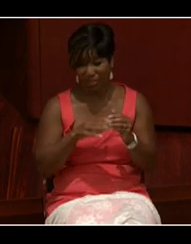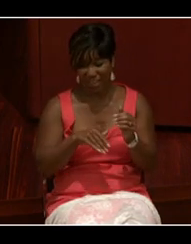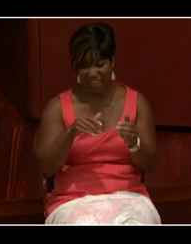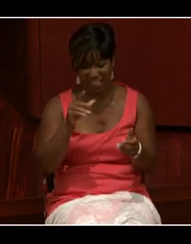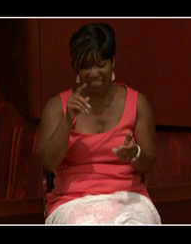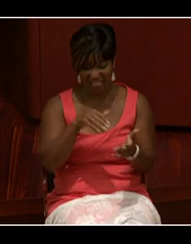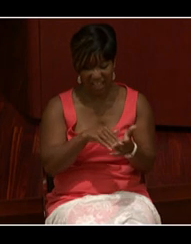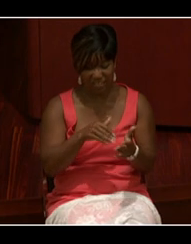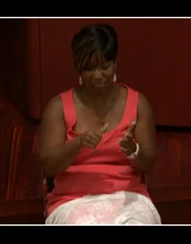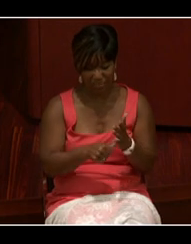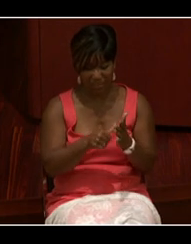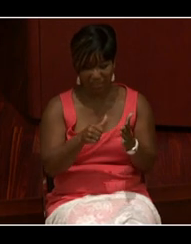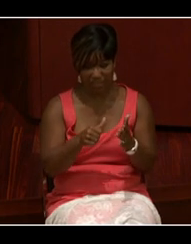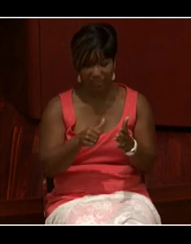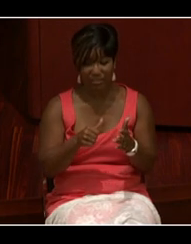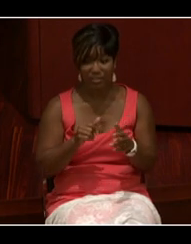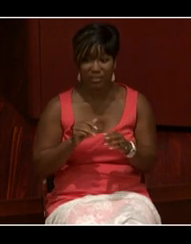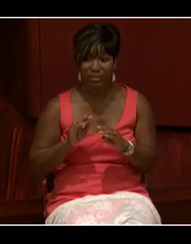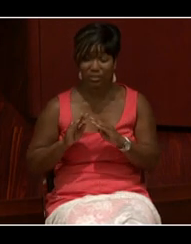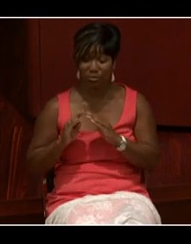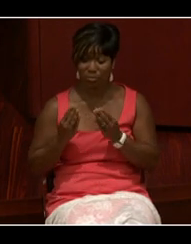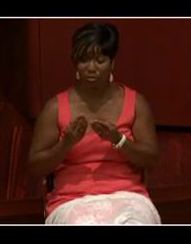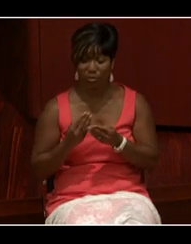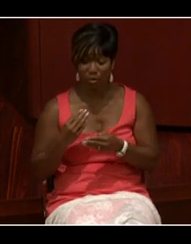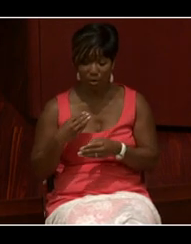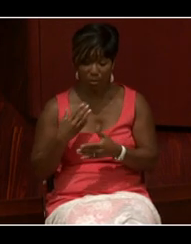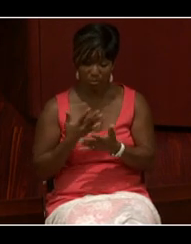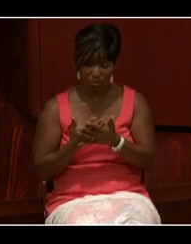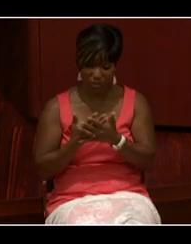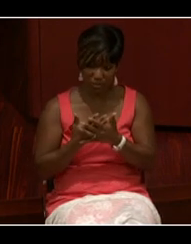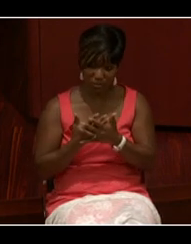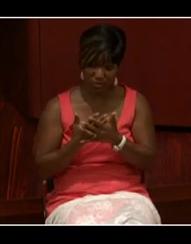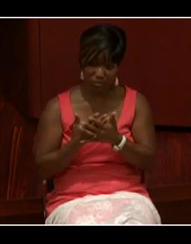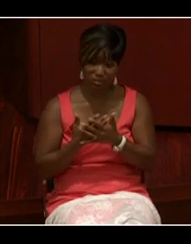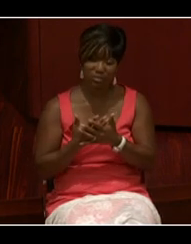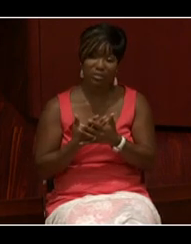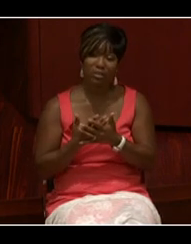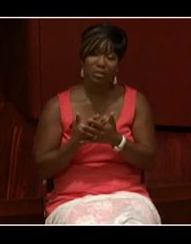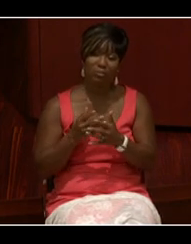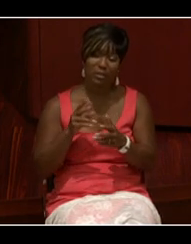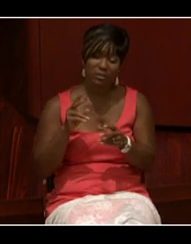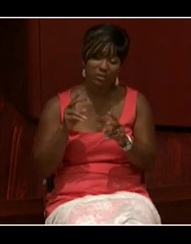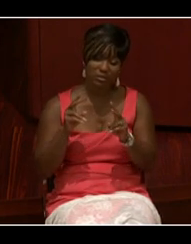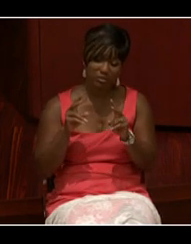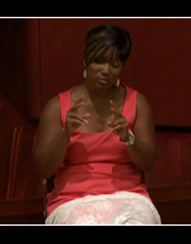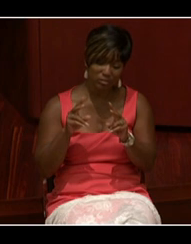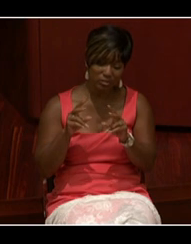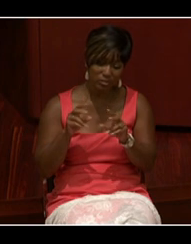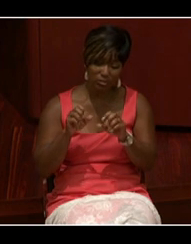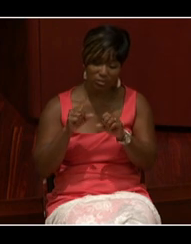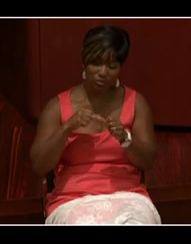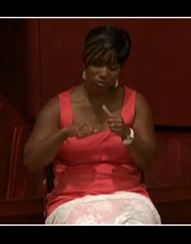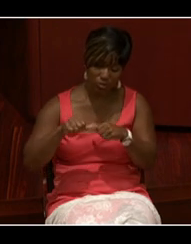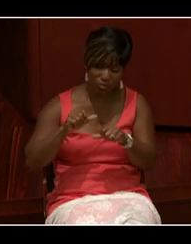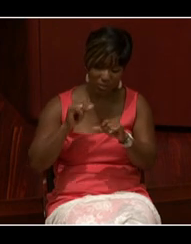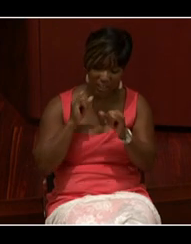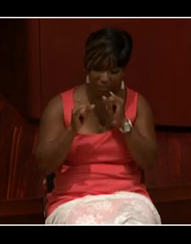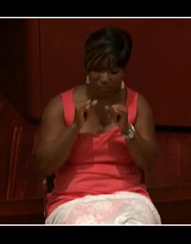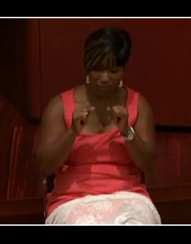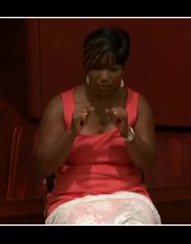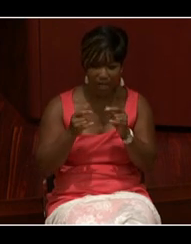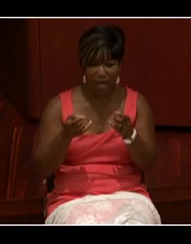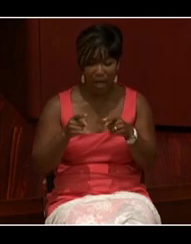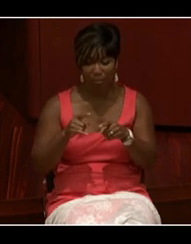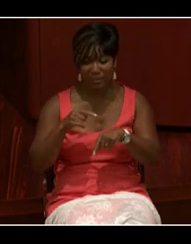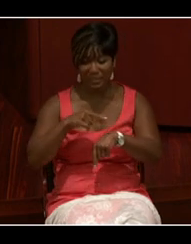interview, which the Bureau of Prisons began conducting in prisoners who entered the system in the 1930s. The social interview appeared at a time